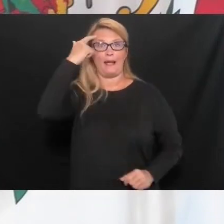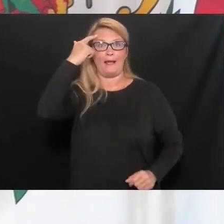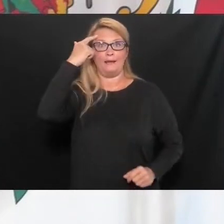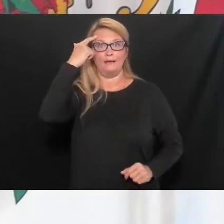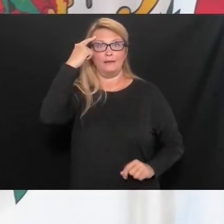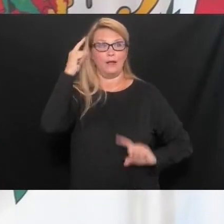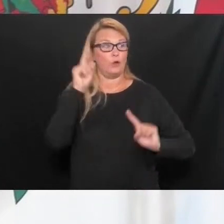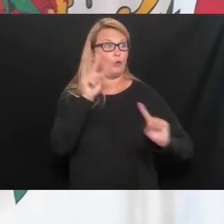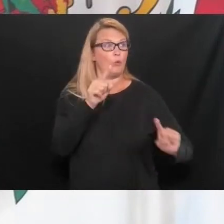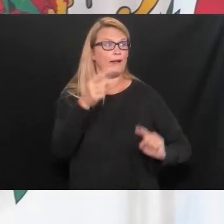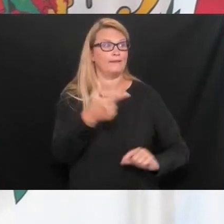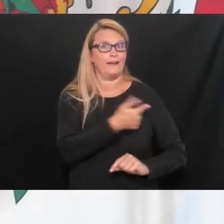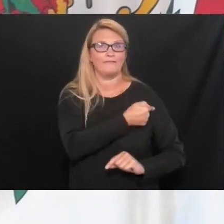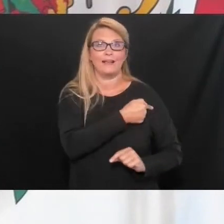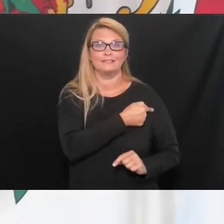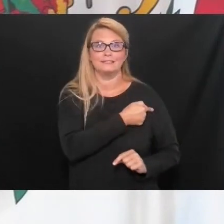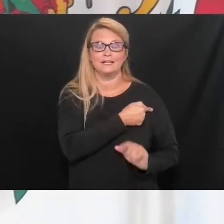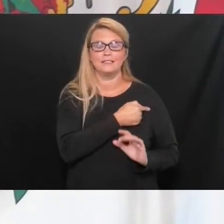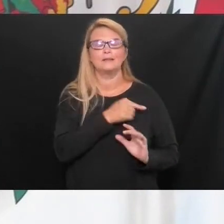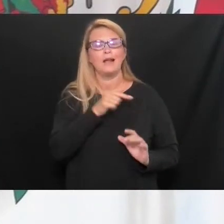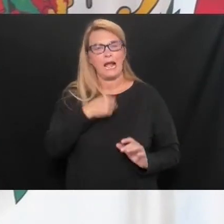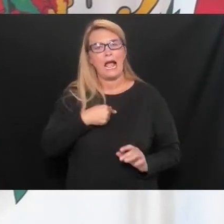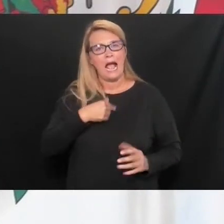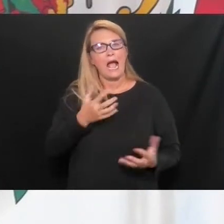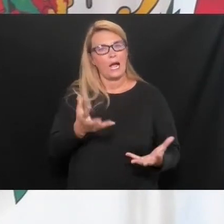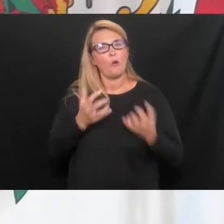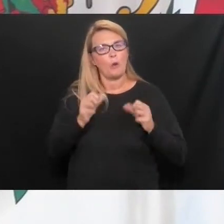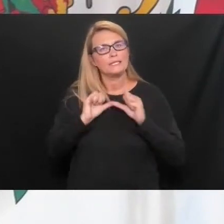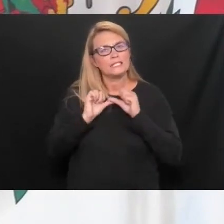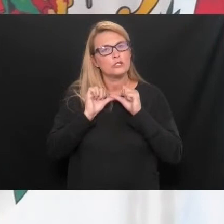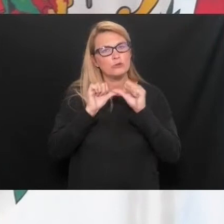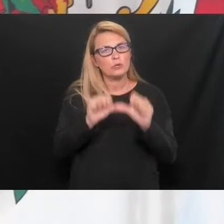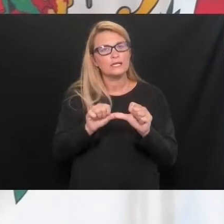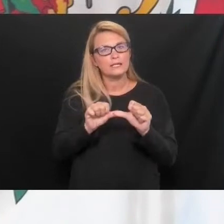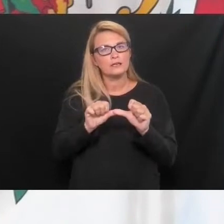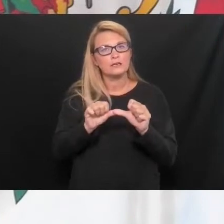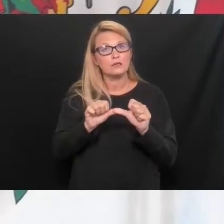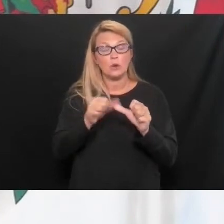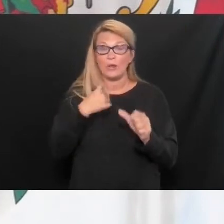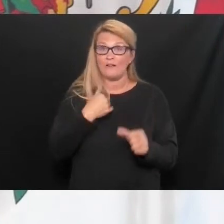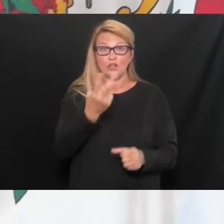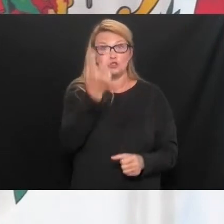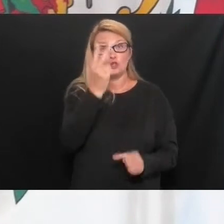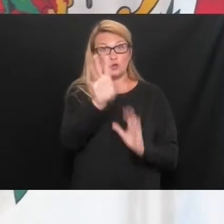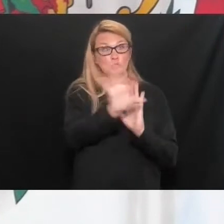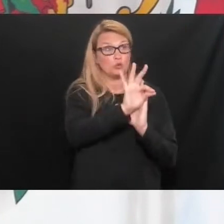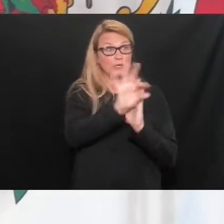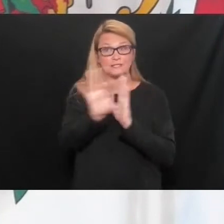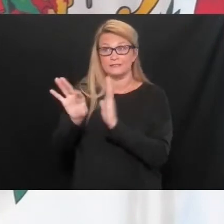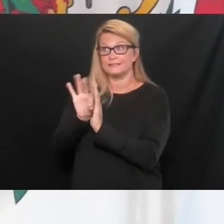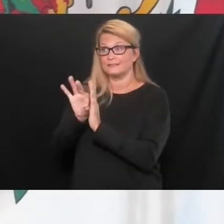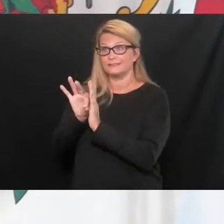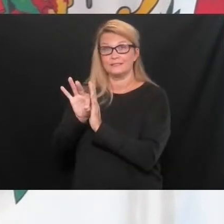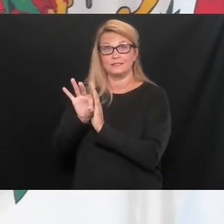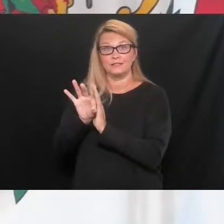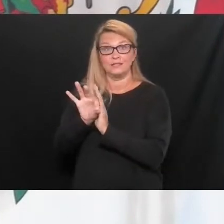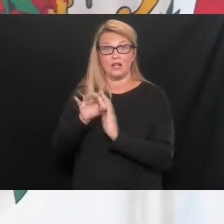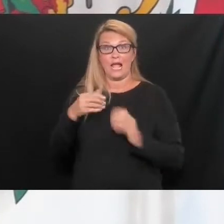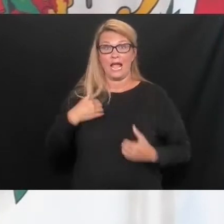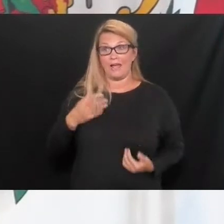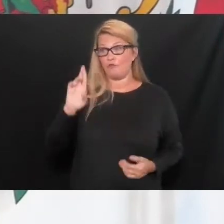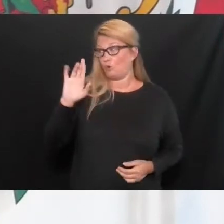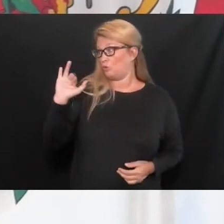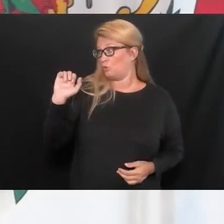Stephen, we got to absolutely continue, in my opinion, we got to either make one or two choices. We got to run the risk of